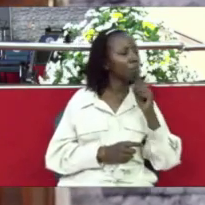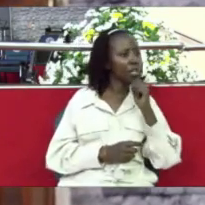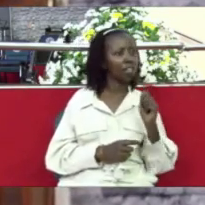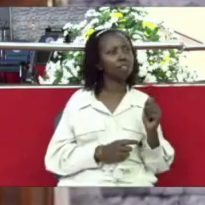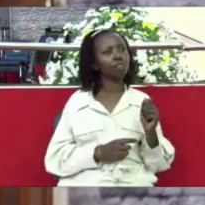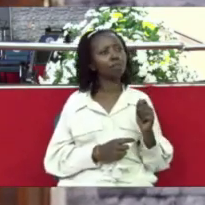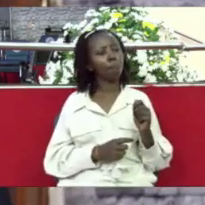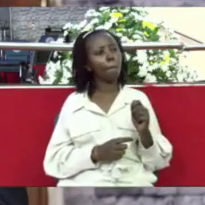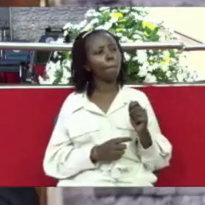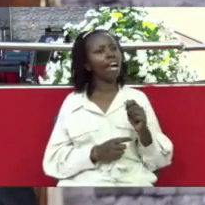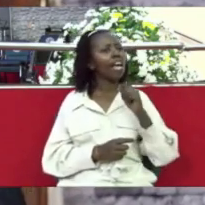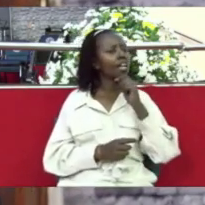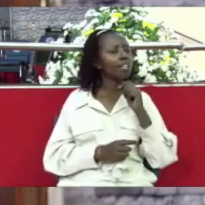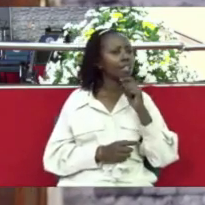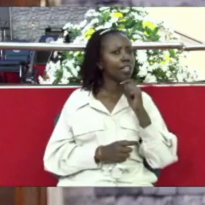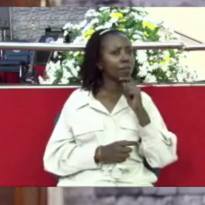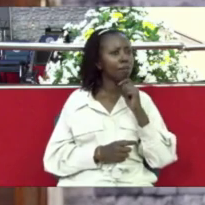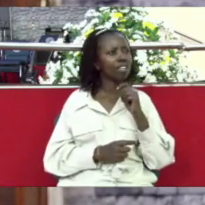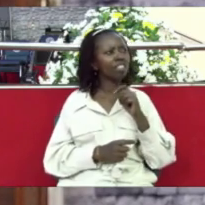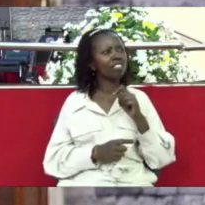they ran around and caused